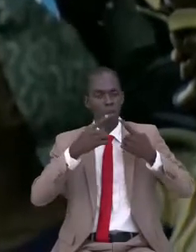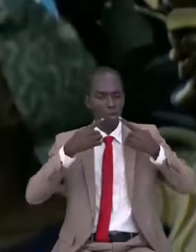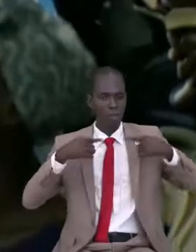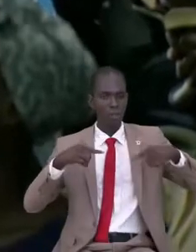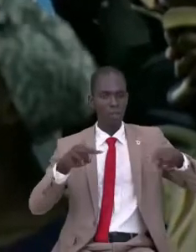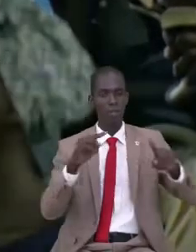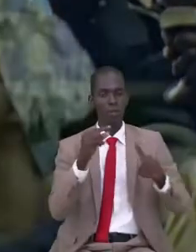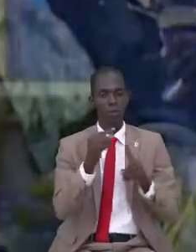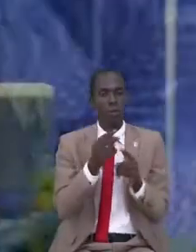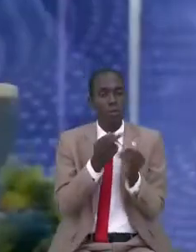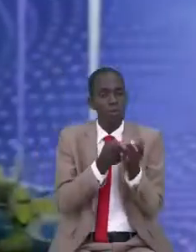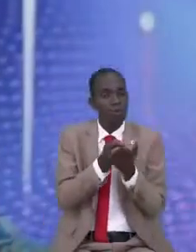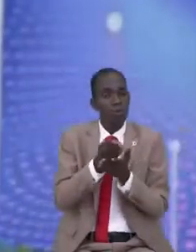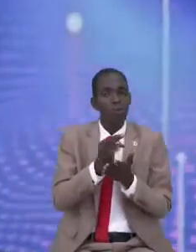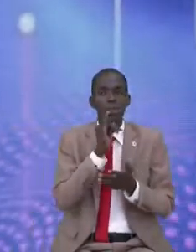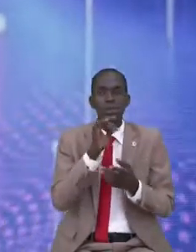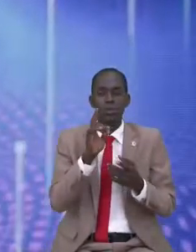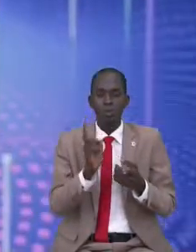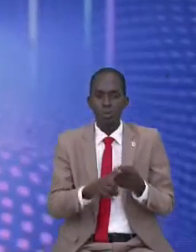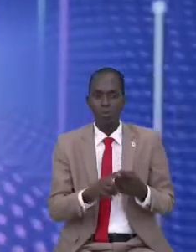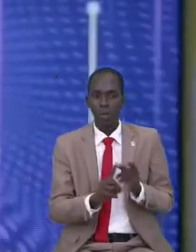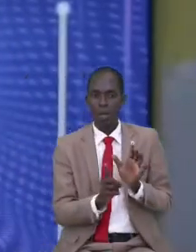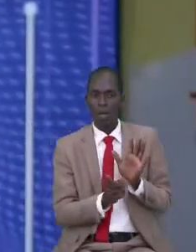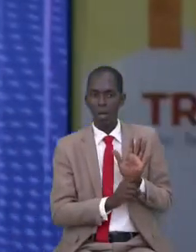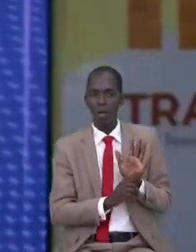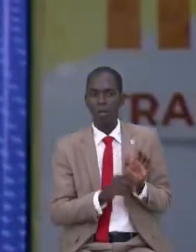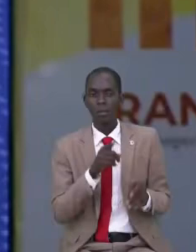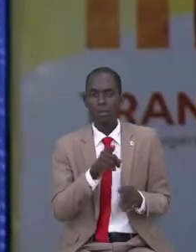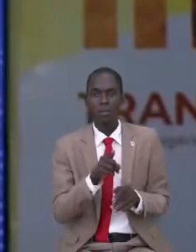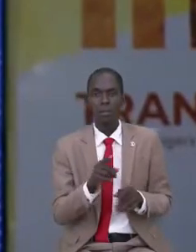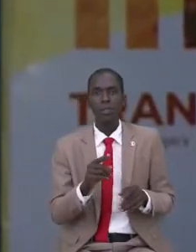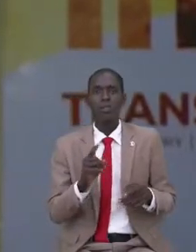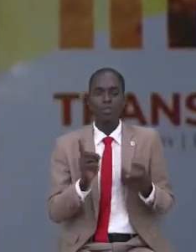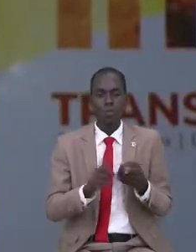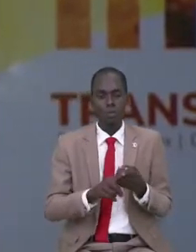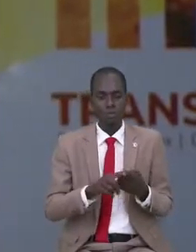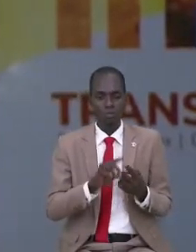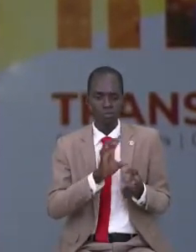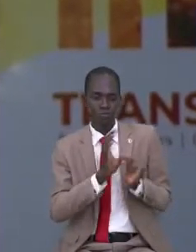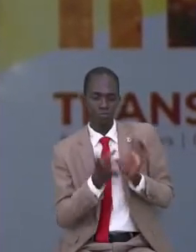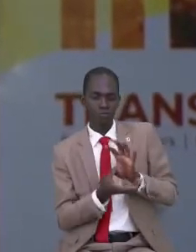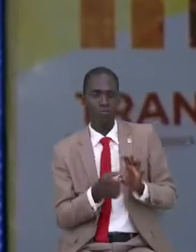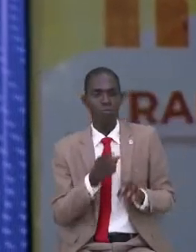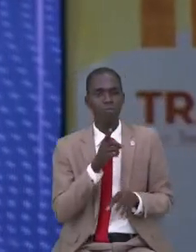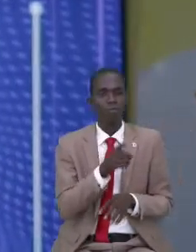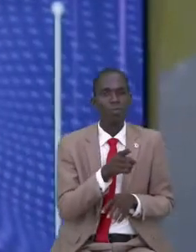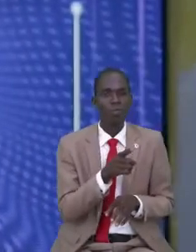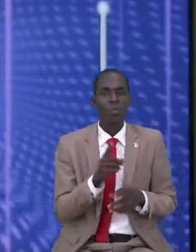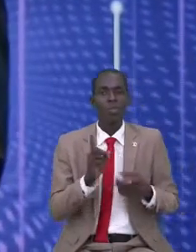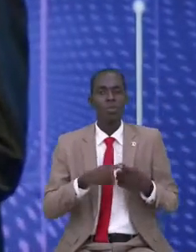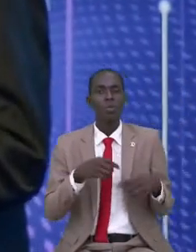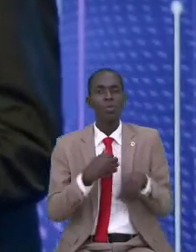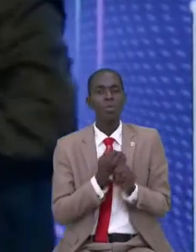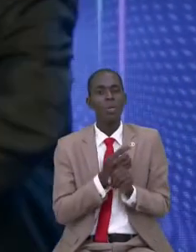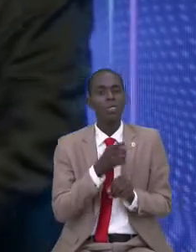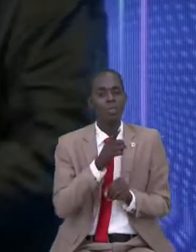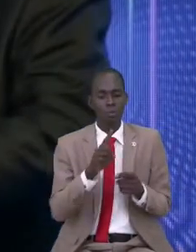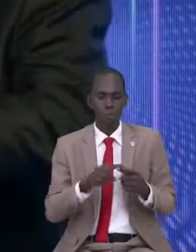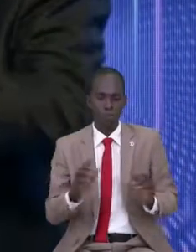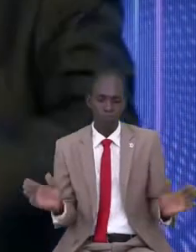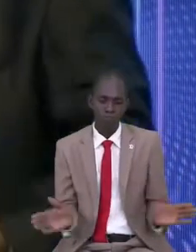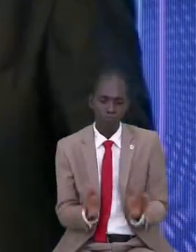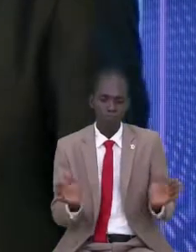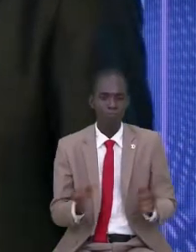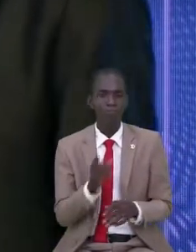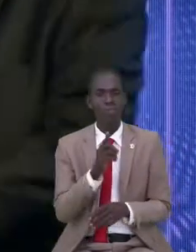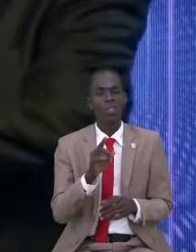truth, is to alert them, convict them, and make them, persuade them that they